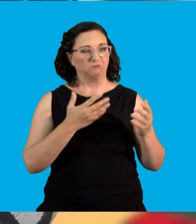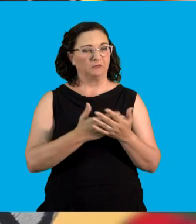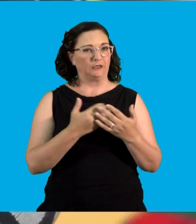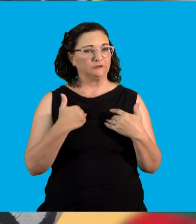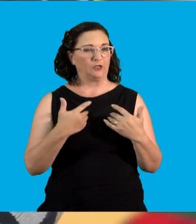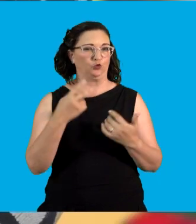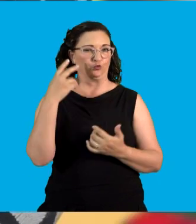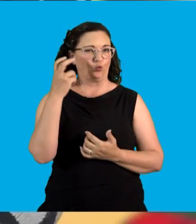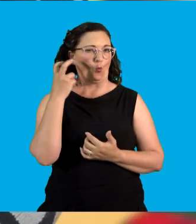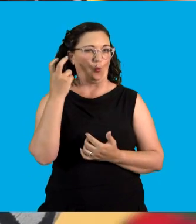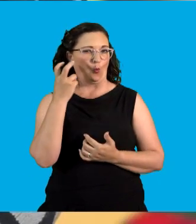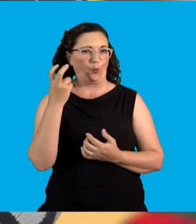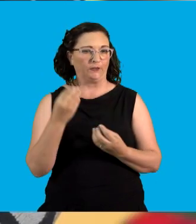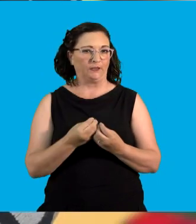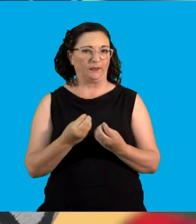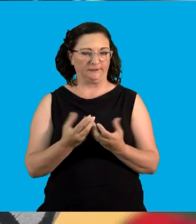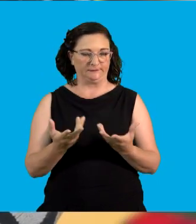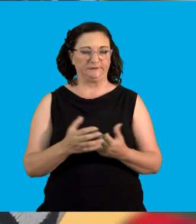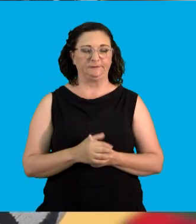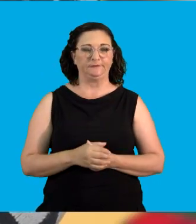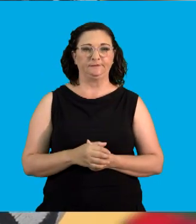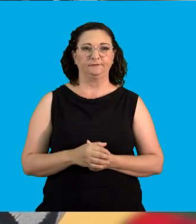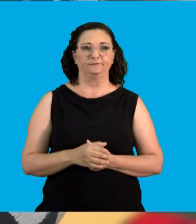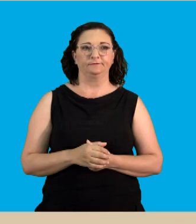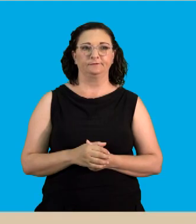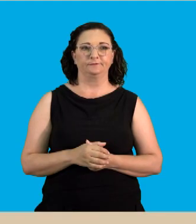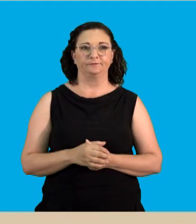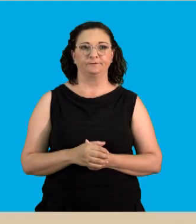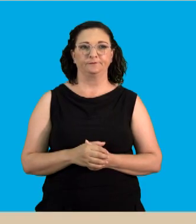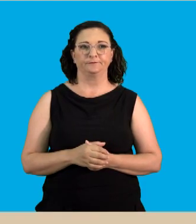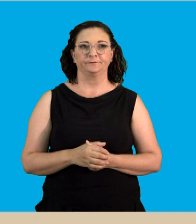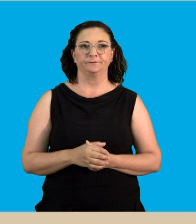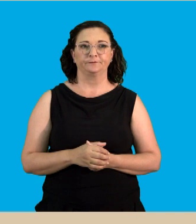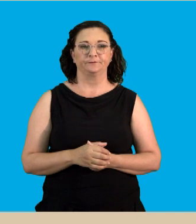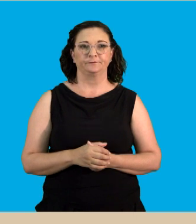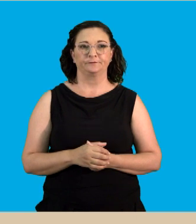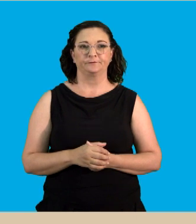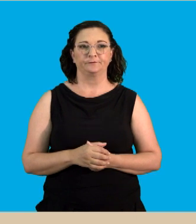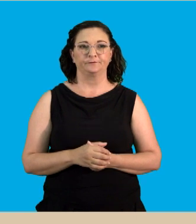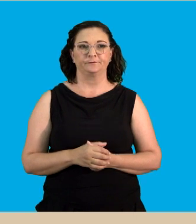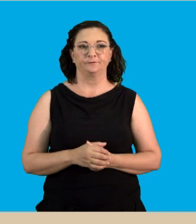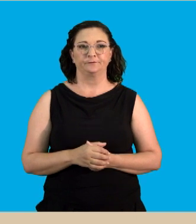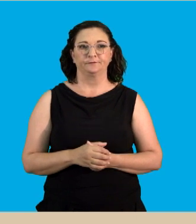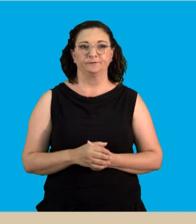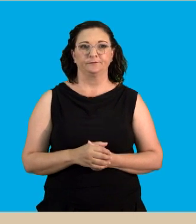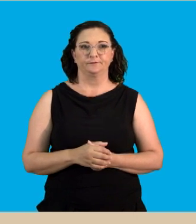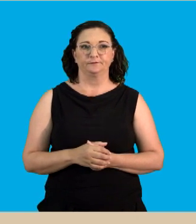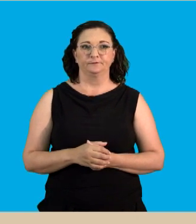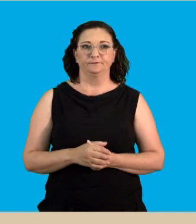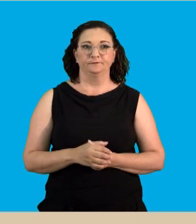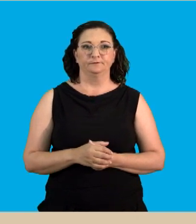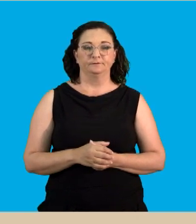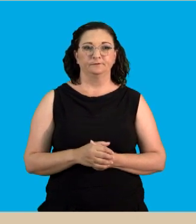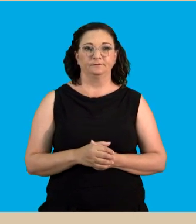it makes you wonder all those things. So this is the time. This is the